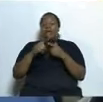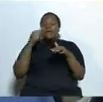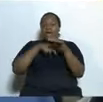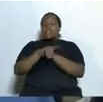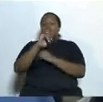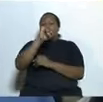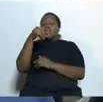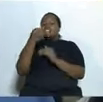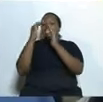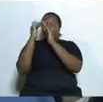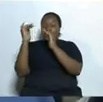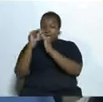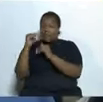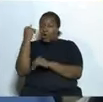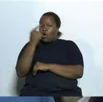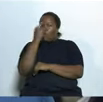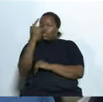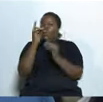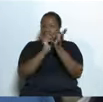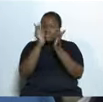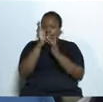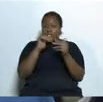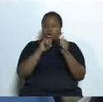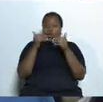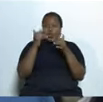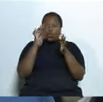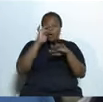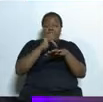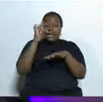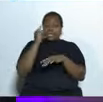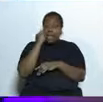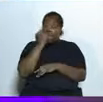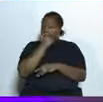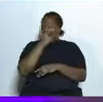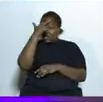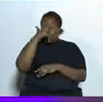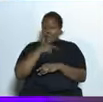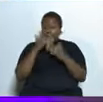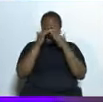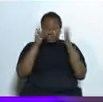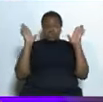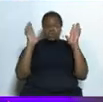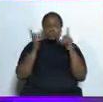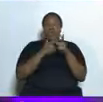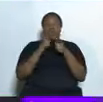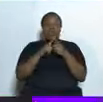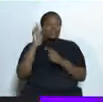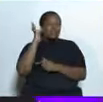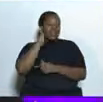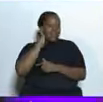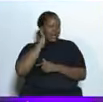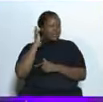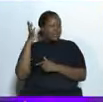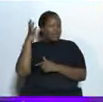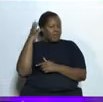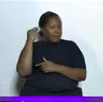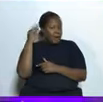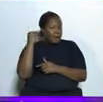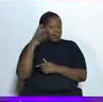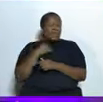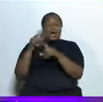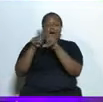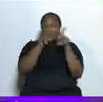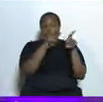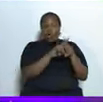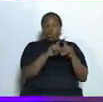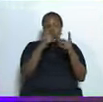Jesus that touched the eyes of the blind and they were open, that touched the ears of the deaf and they were unstopped, that touched the withered man's arm and it